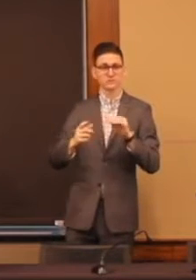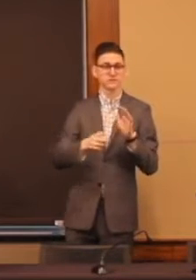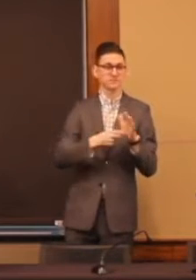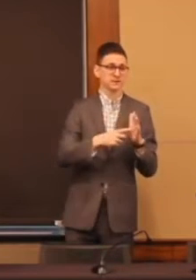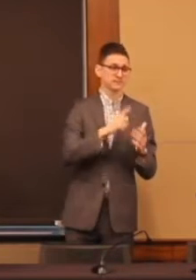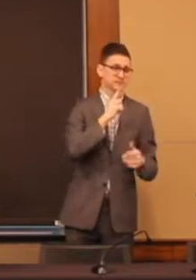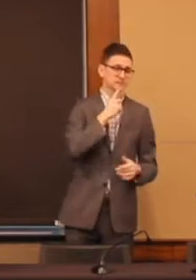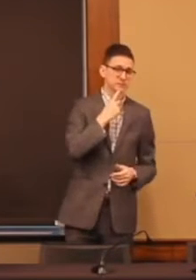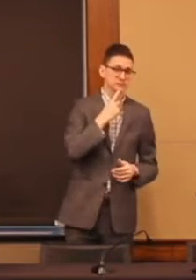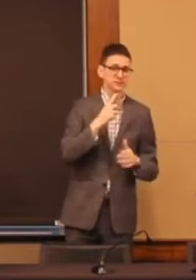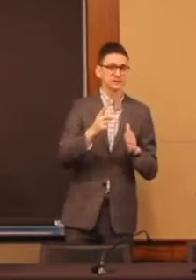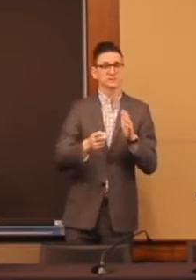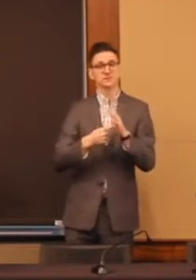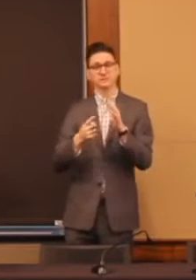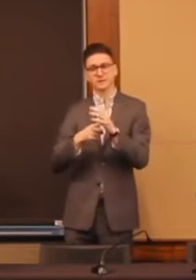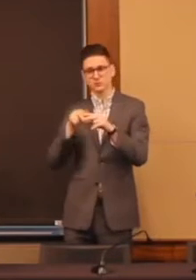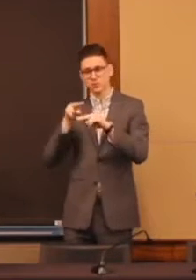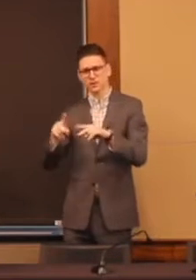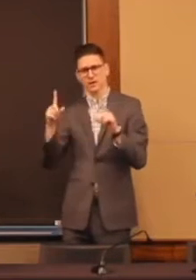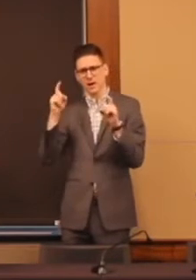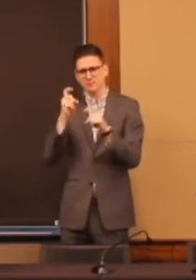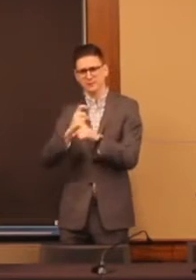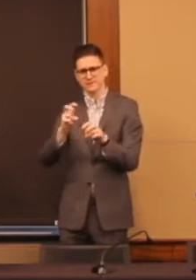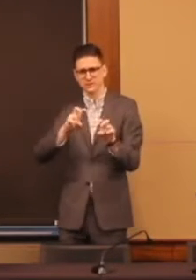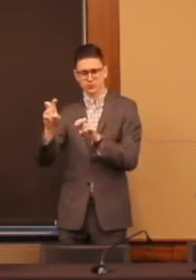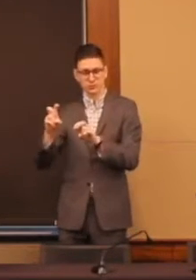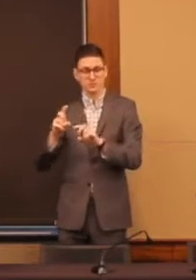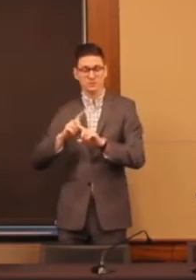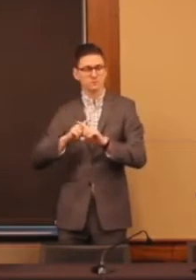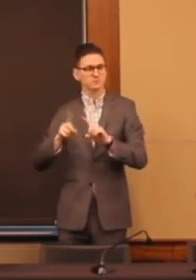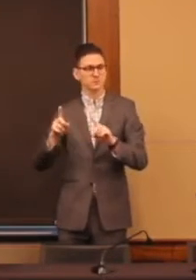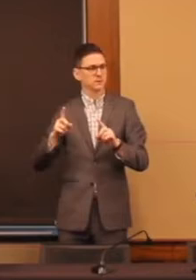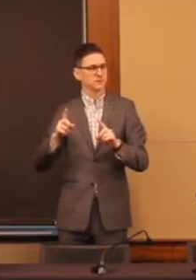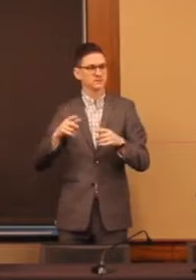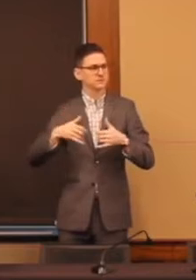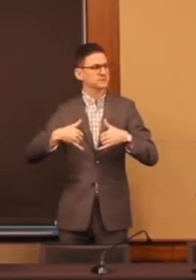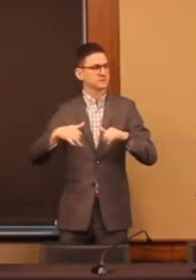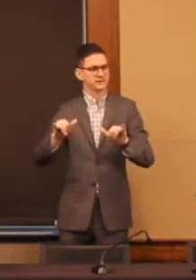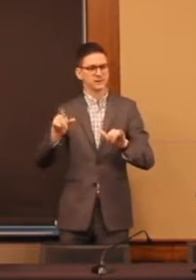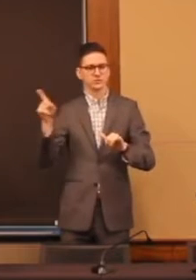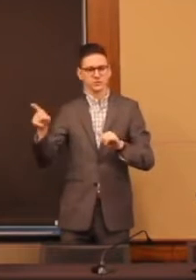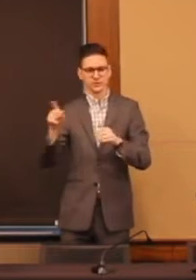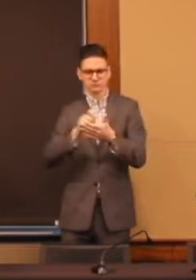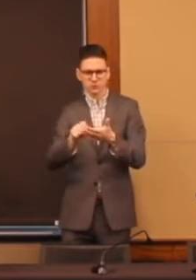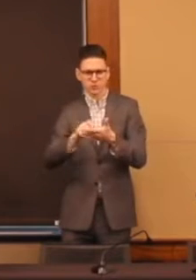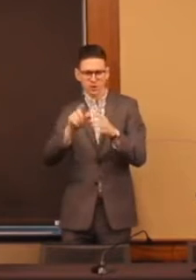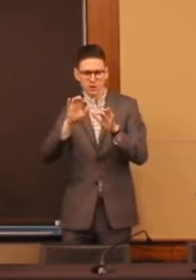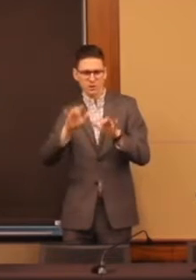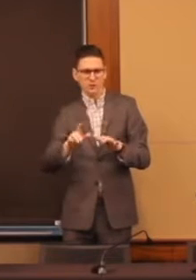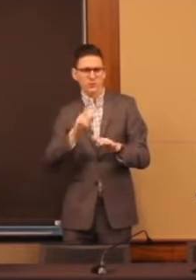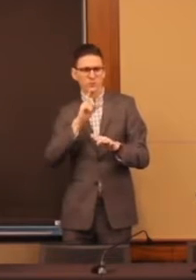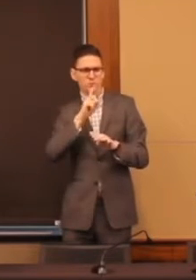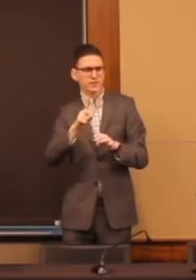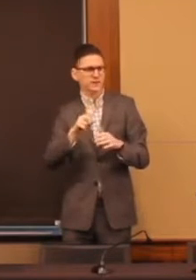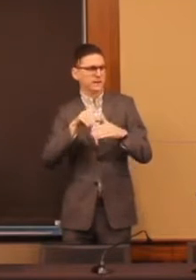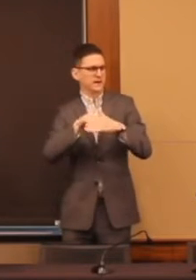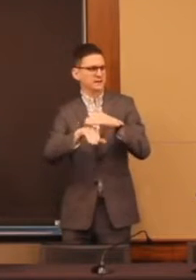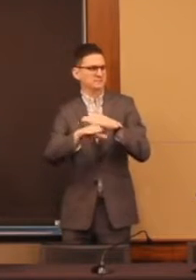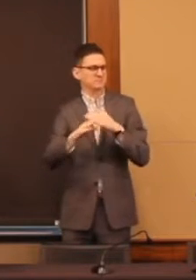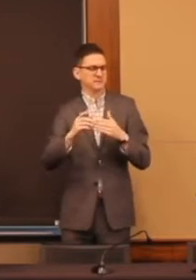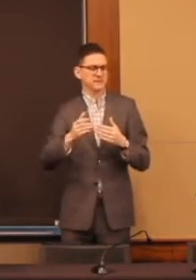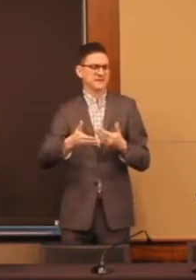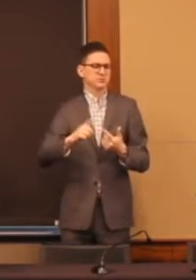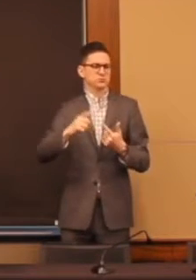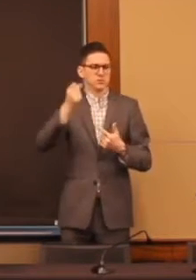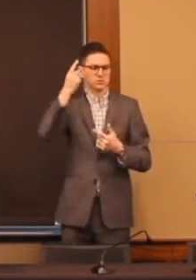and sometimes complex issues, but she put them in very accessible way to viewers, but she also knows how